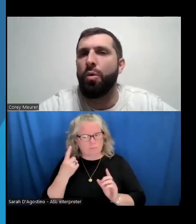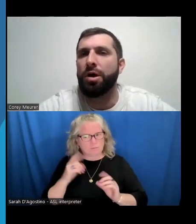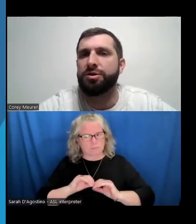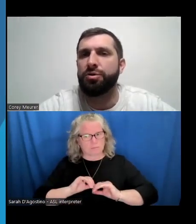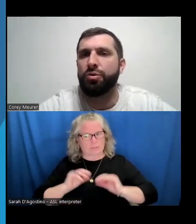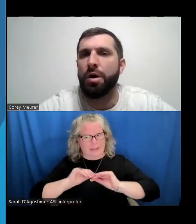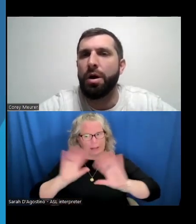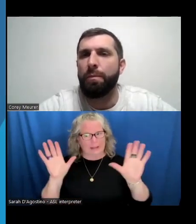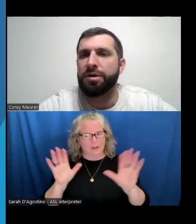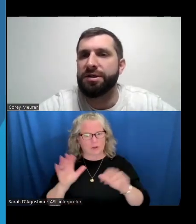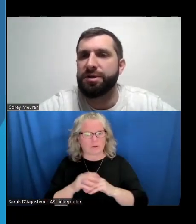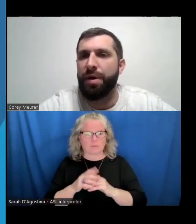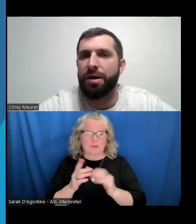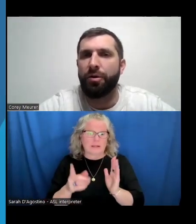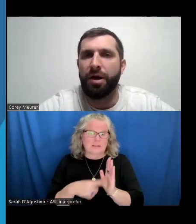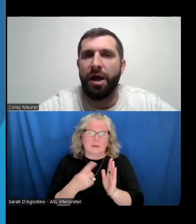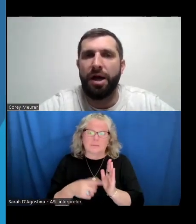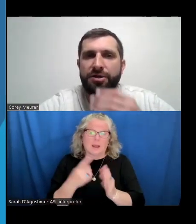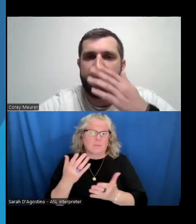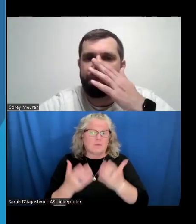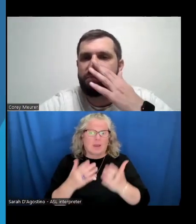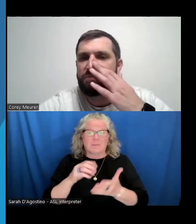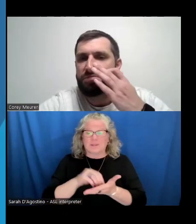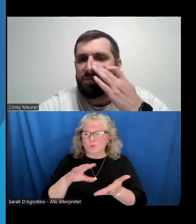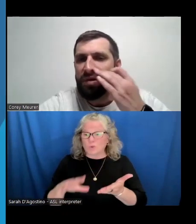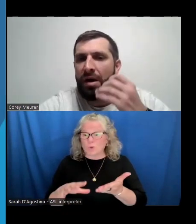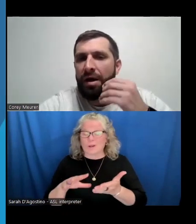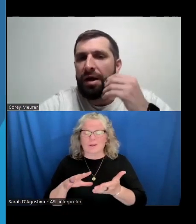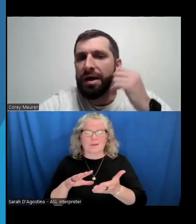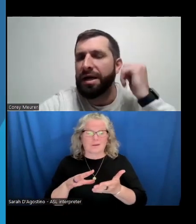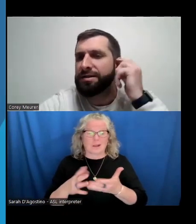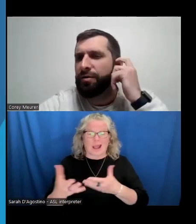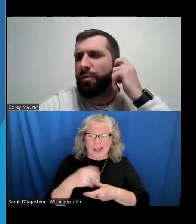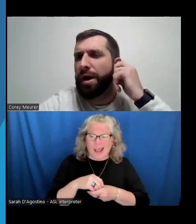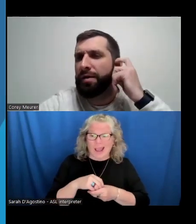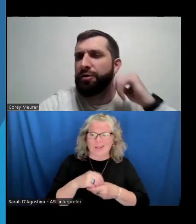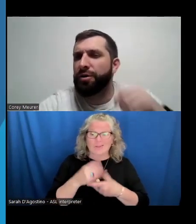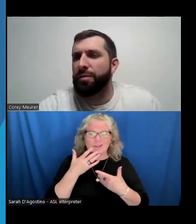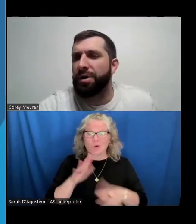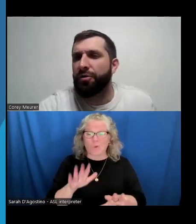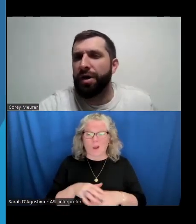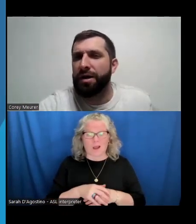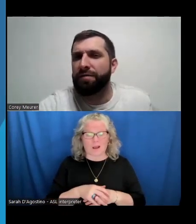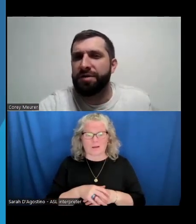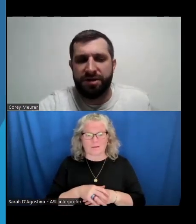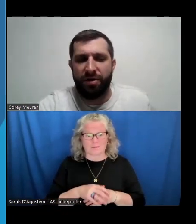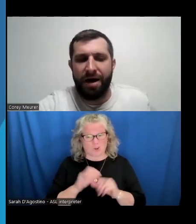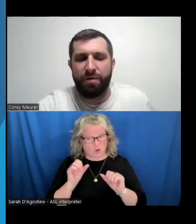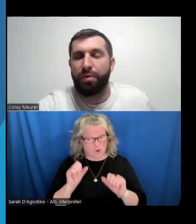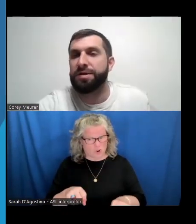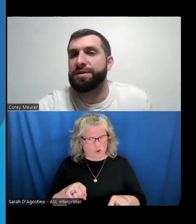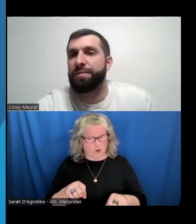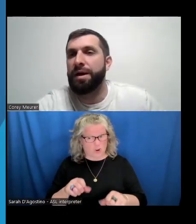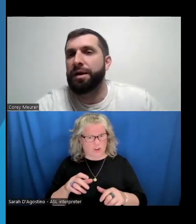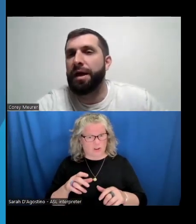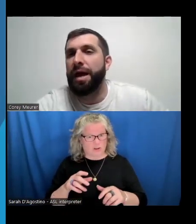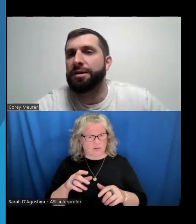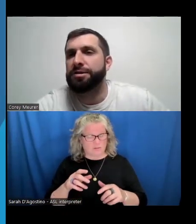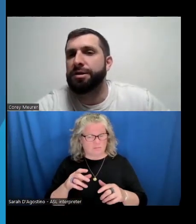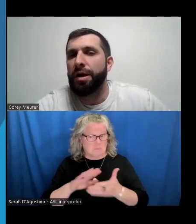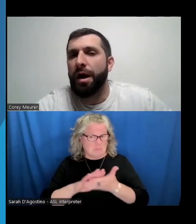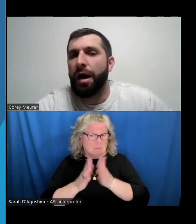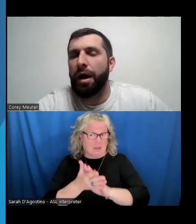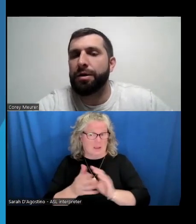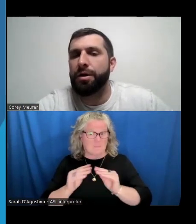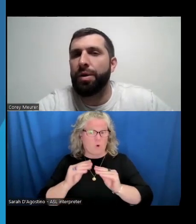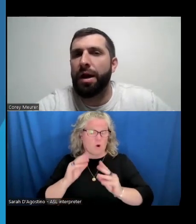students don't want to participate or engage, is there a way that you can be creative to still have them participate and